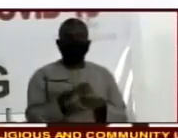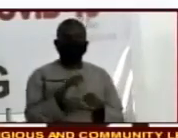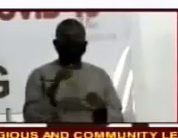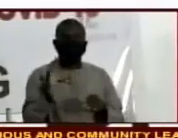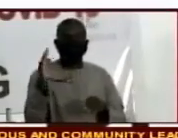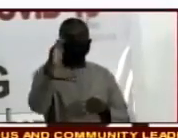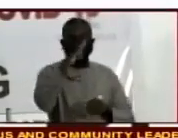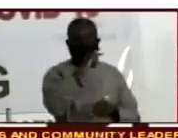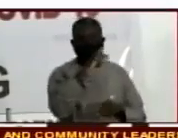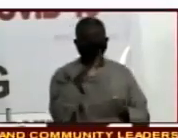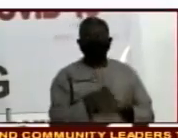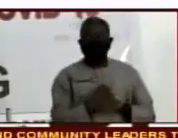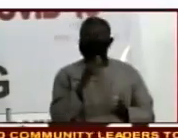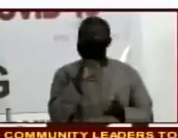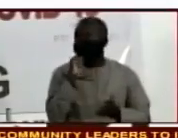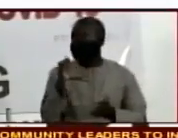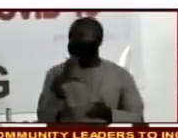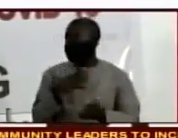not like